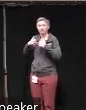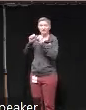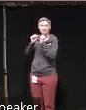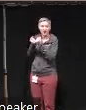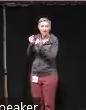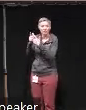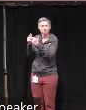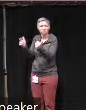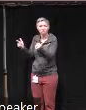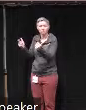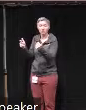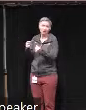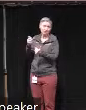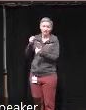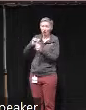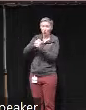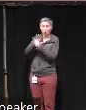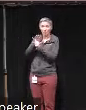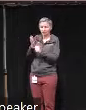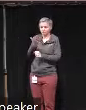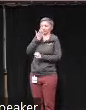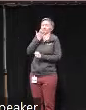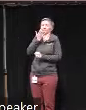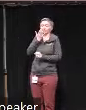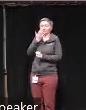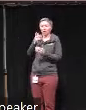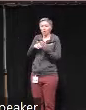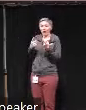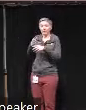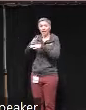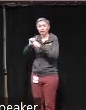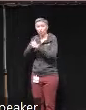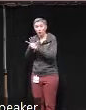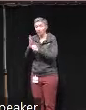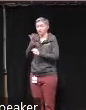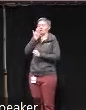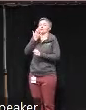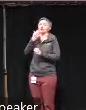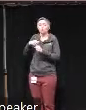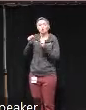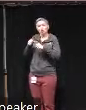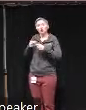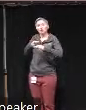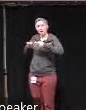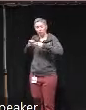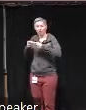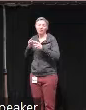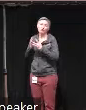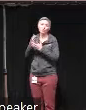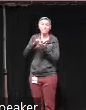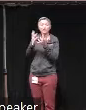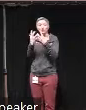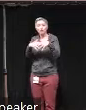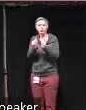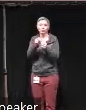to deal with COVID-19 and its aftermath through medical integration of psychiatric services, being able